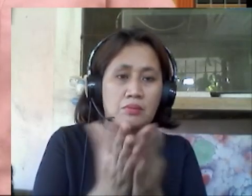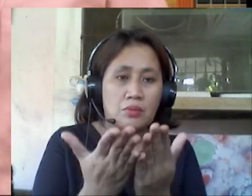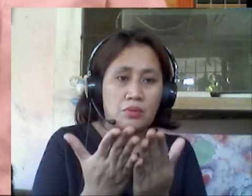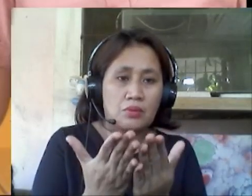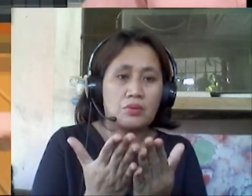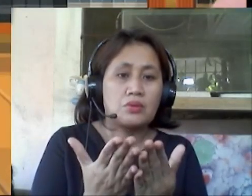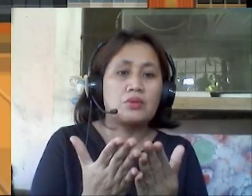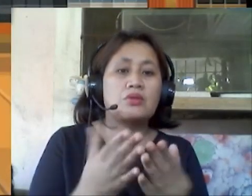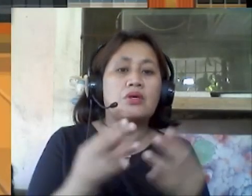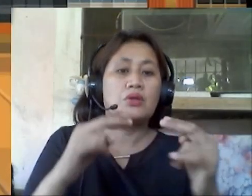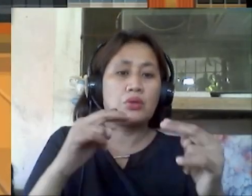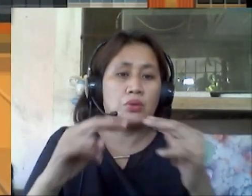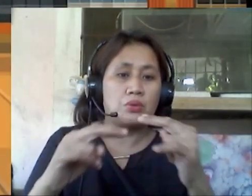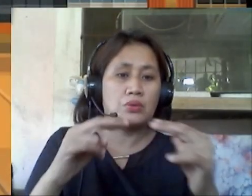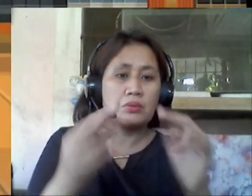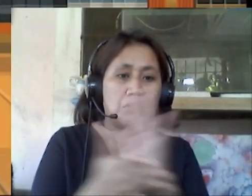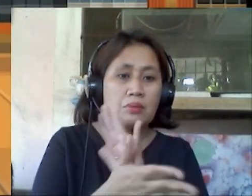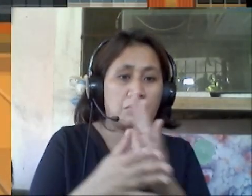and periodicals.